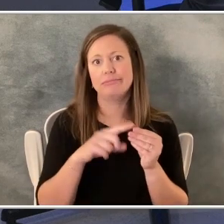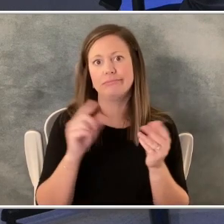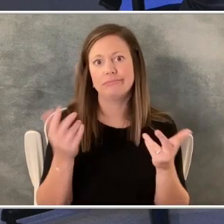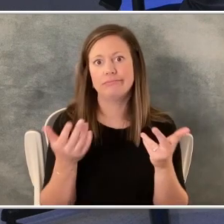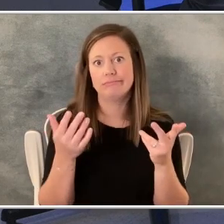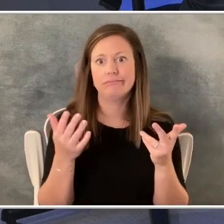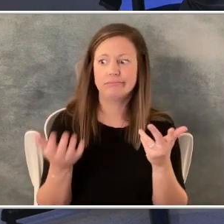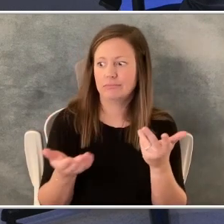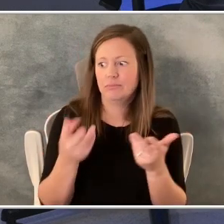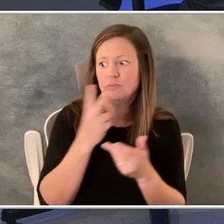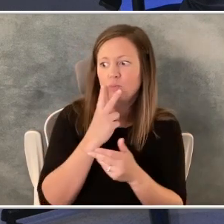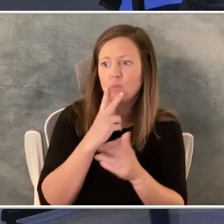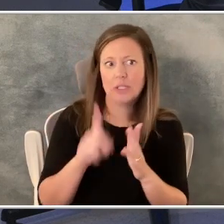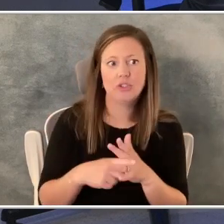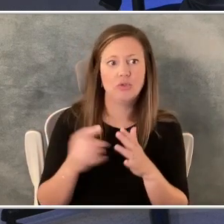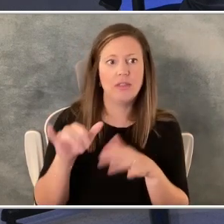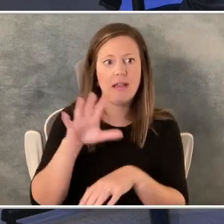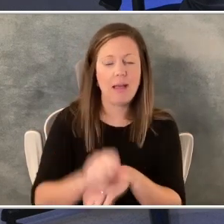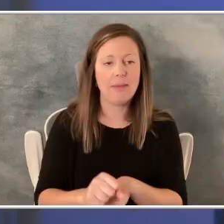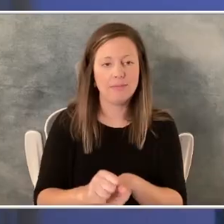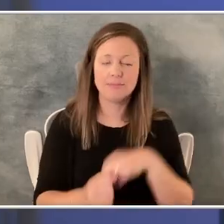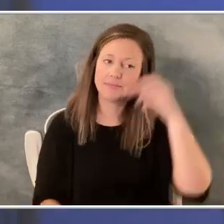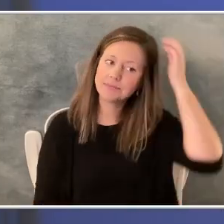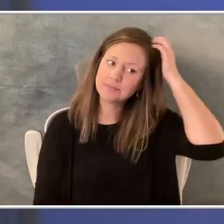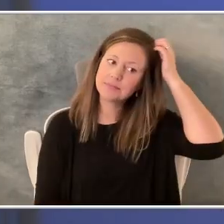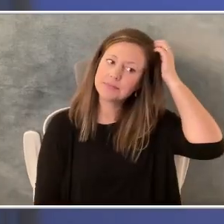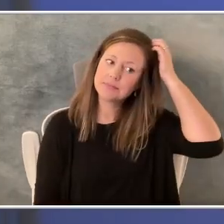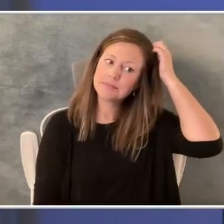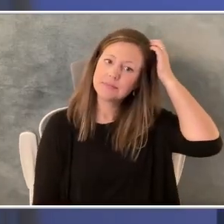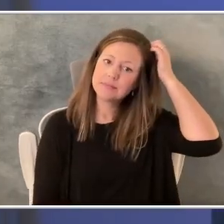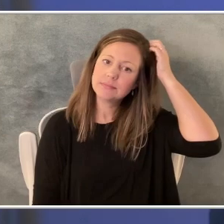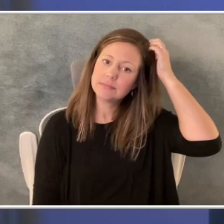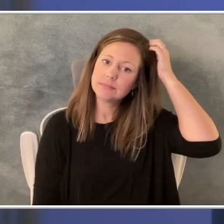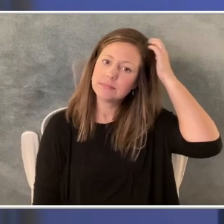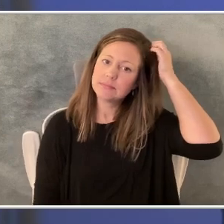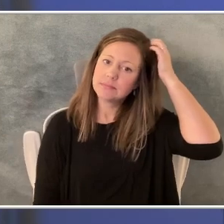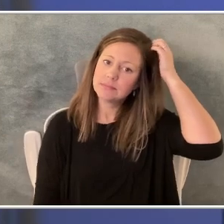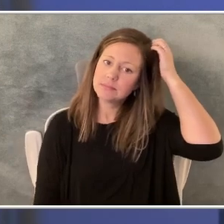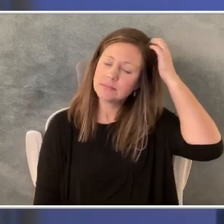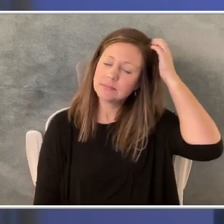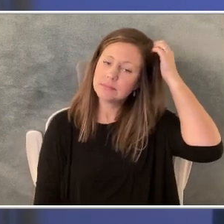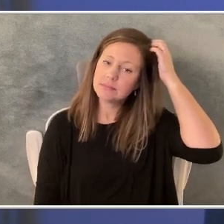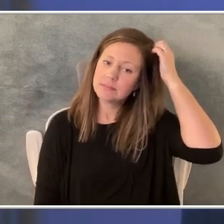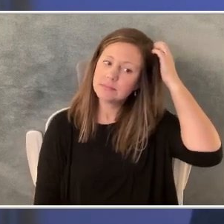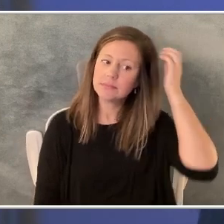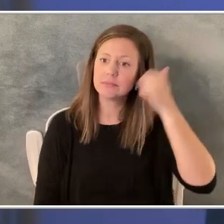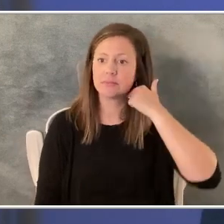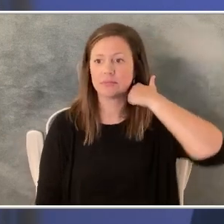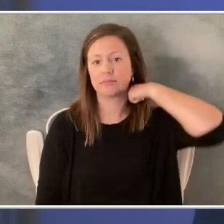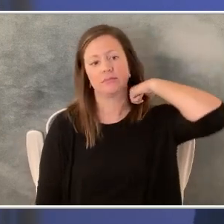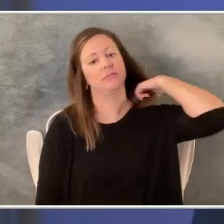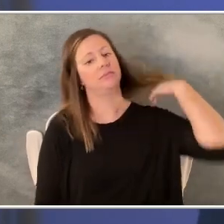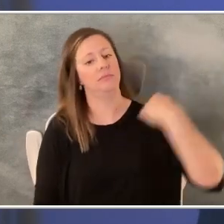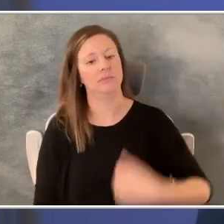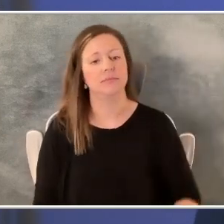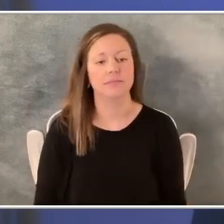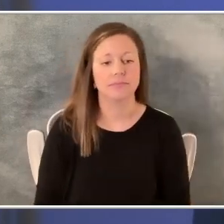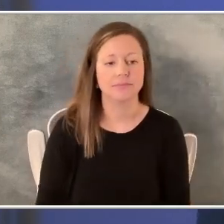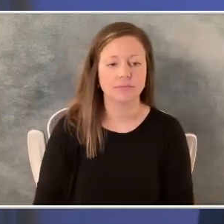habit? Well, I mean, think about it. I mean, you're inhaling